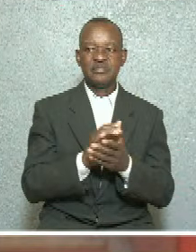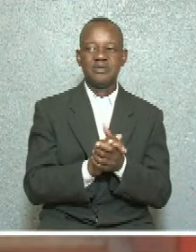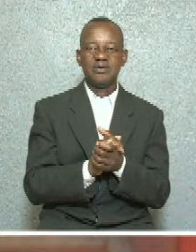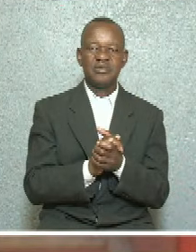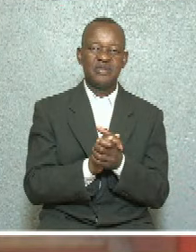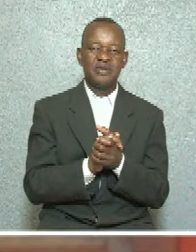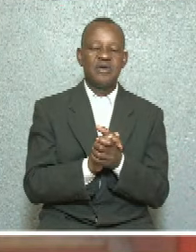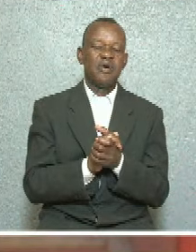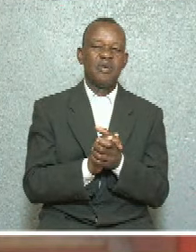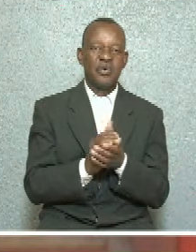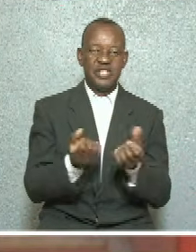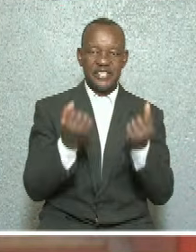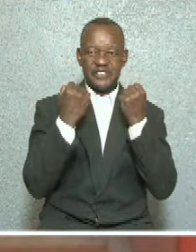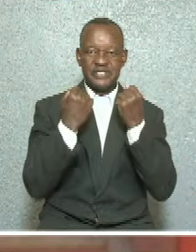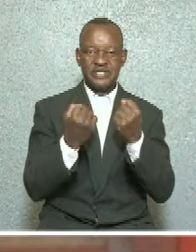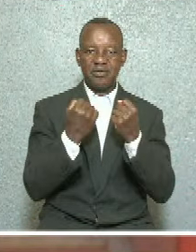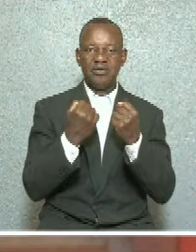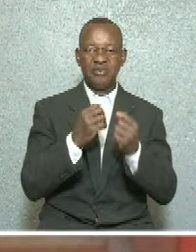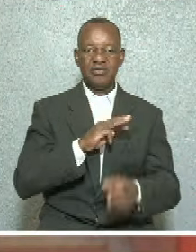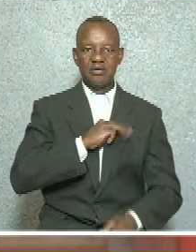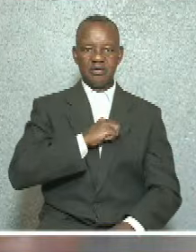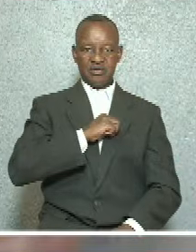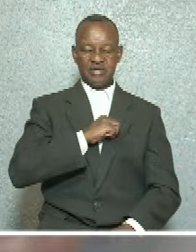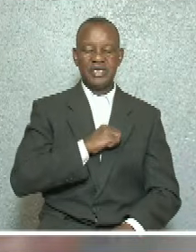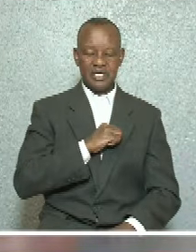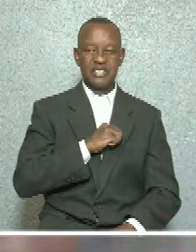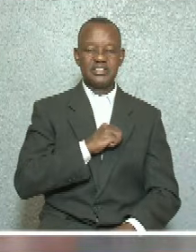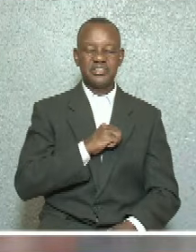courage? Let's do it again. Courage.